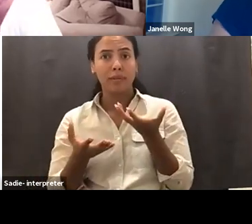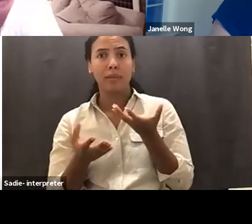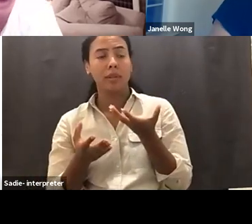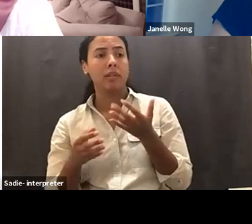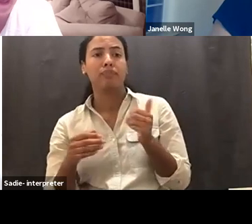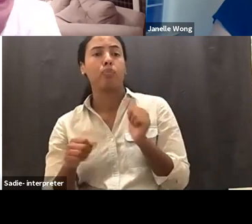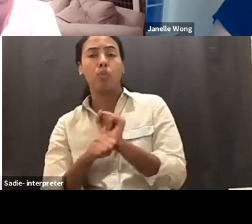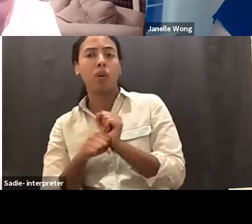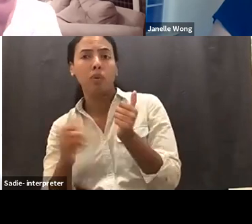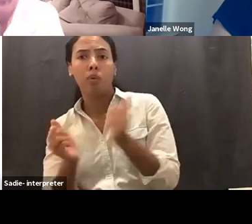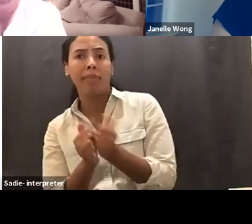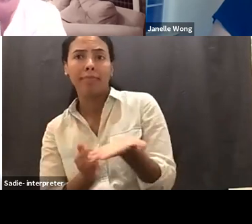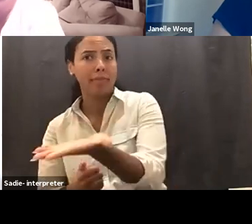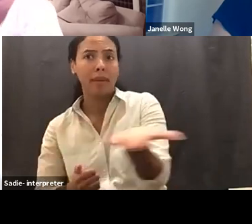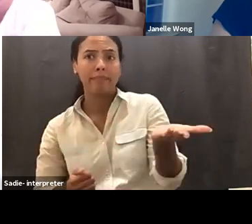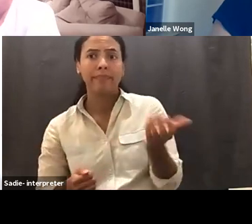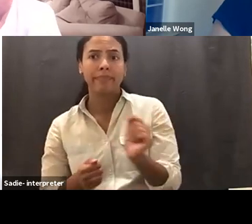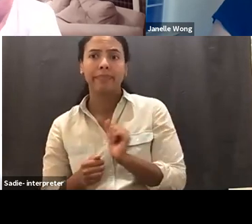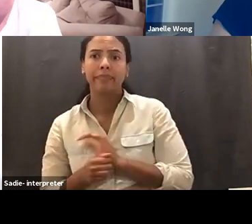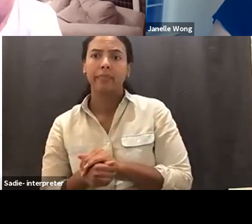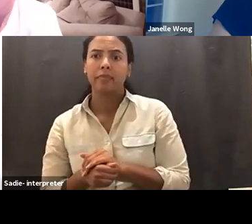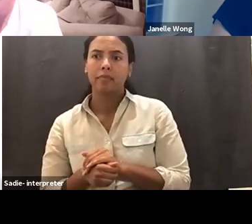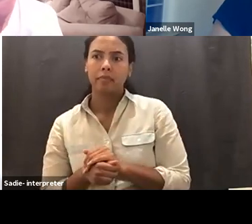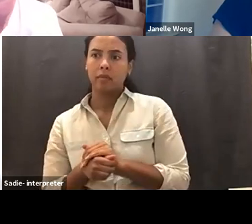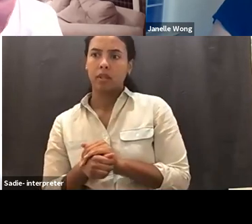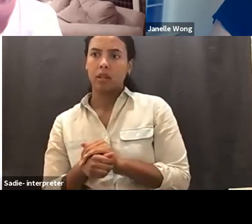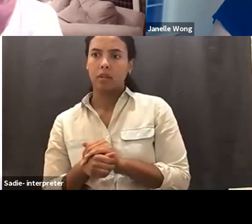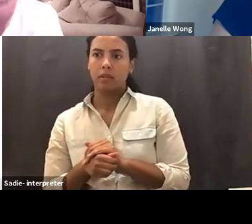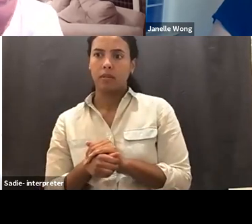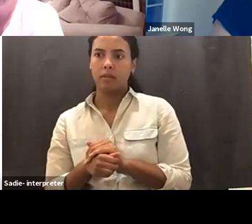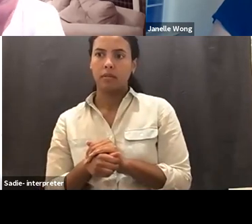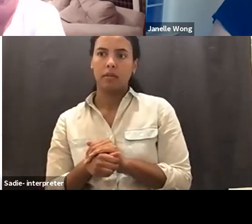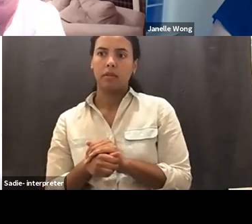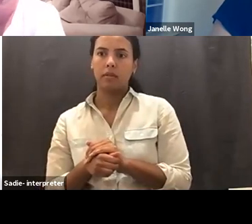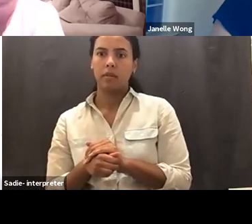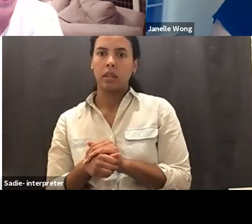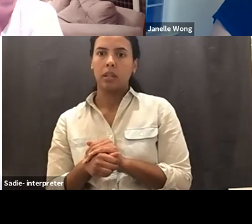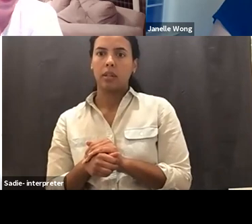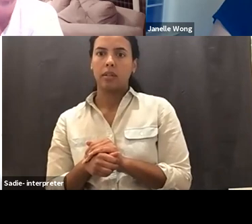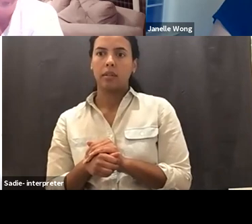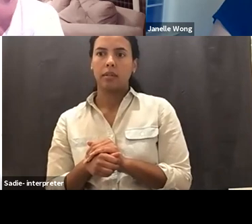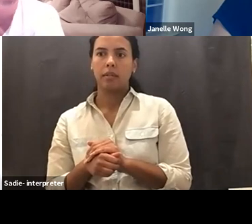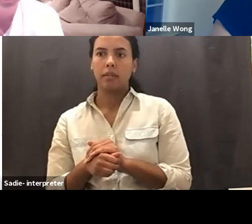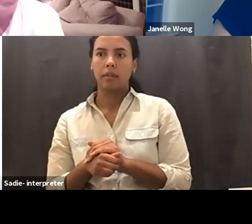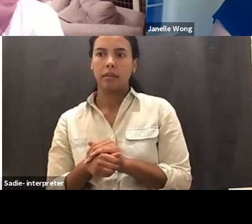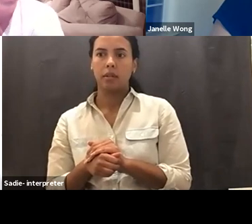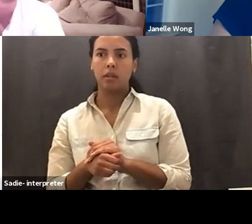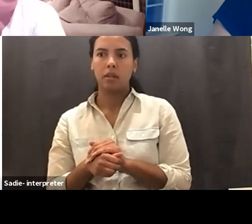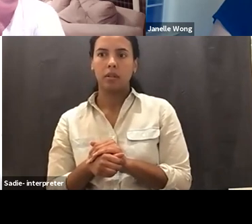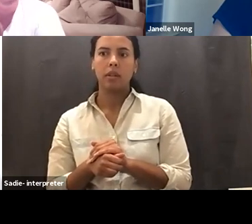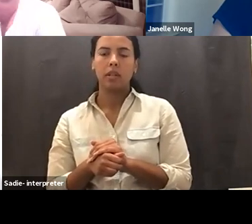Wong, and for that work as well. Let's just turn to you, Odette, quickly. I mean, I think you're working on this